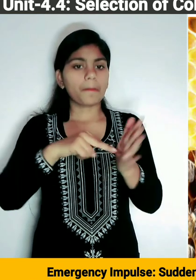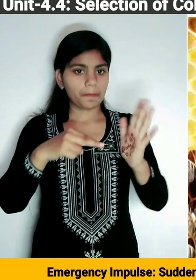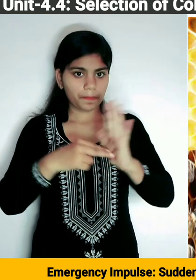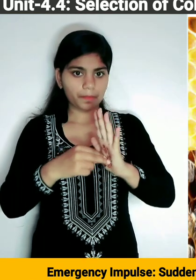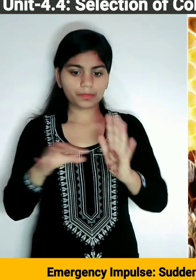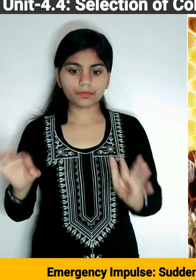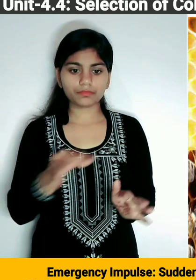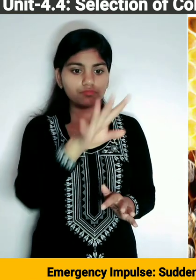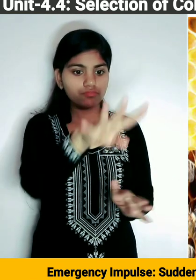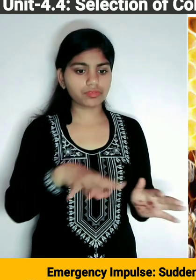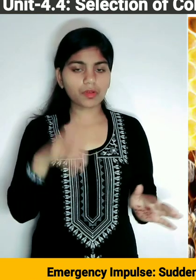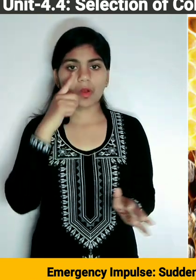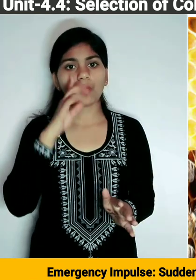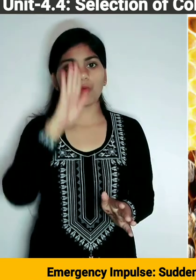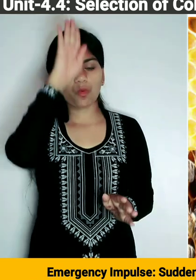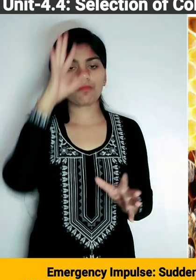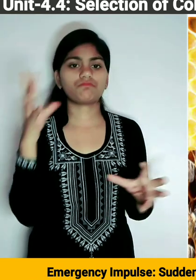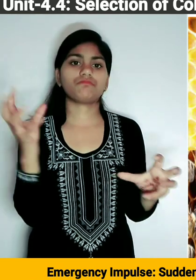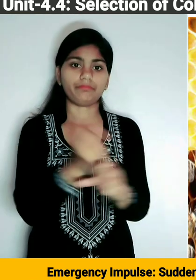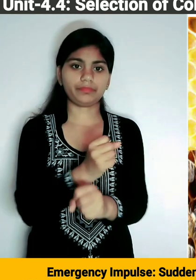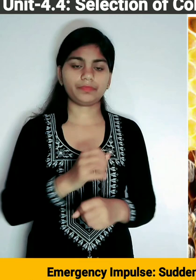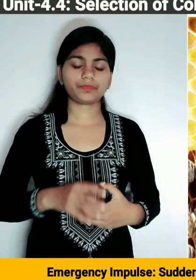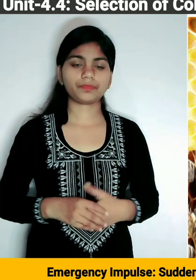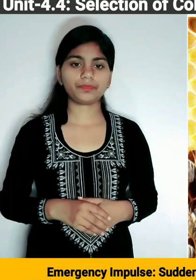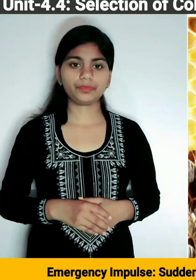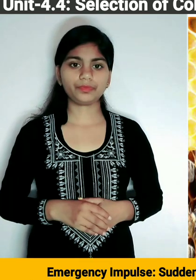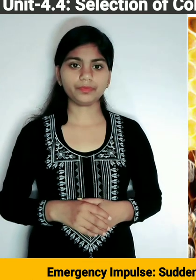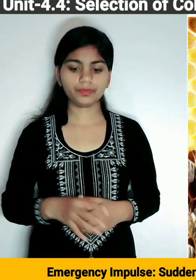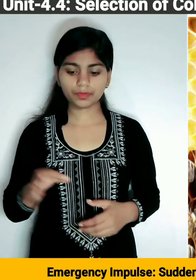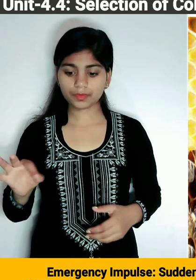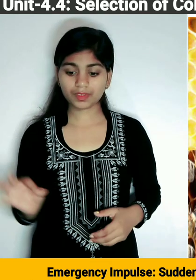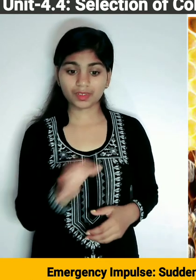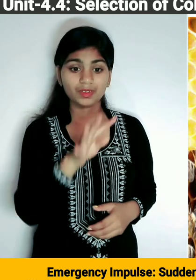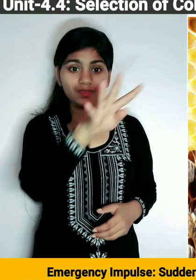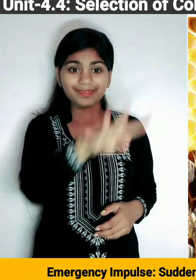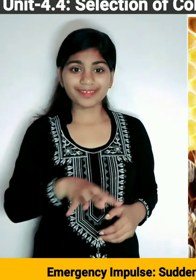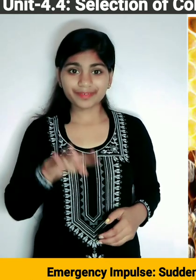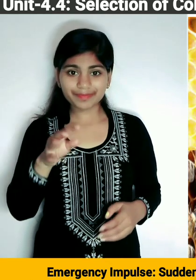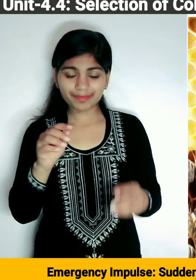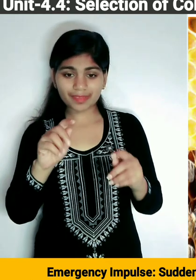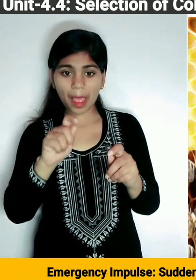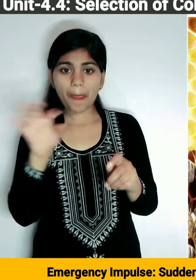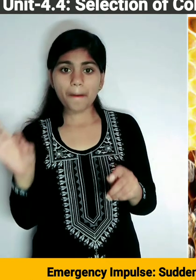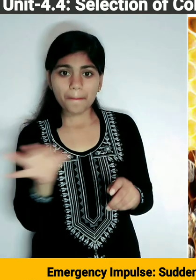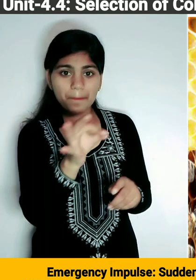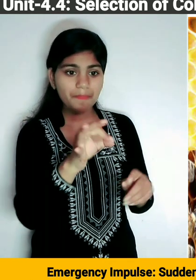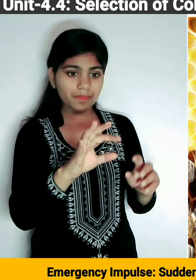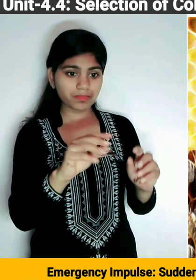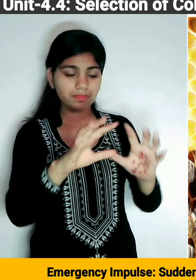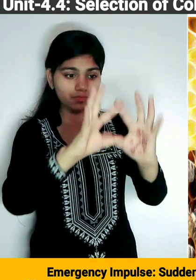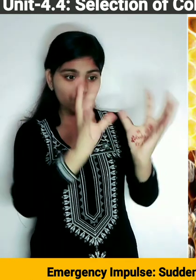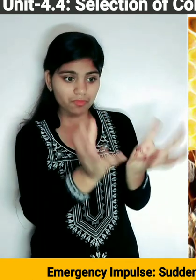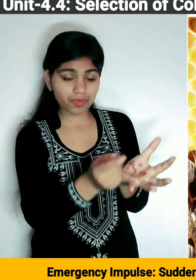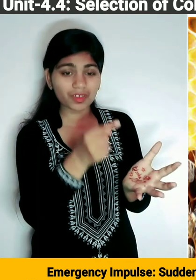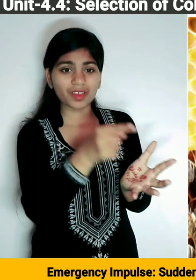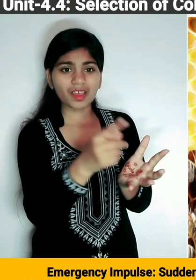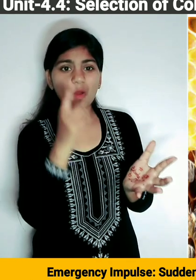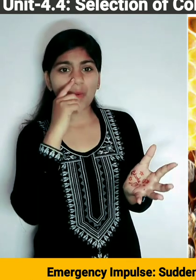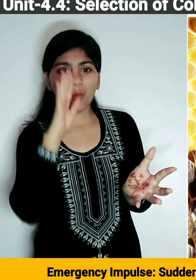Worker bees, in absence of queen substance, construct a few queen